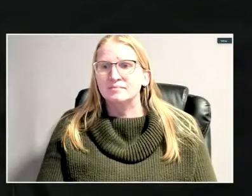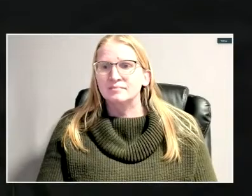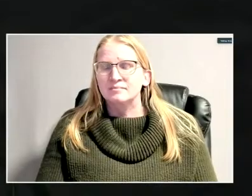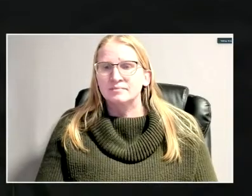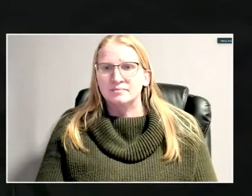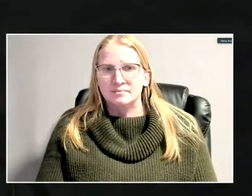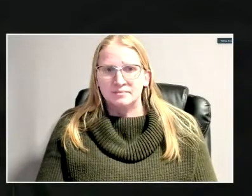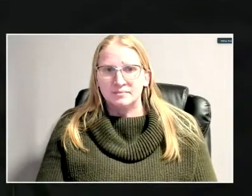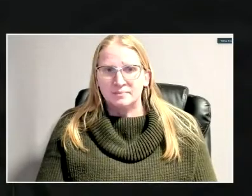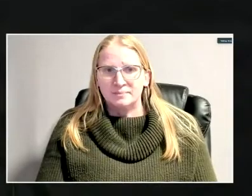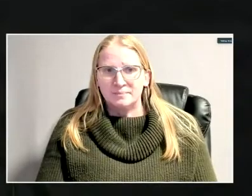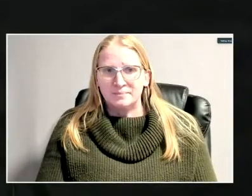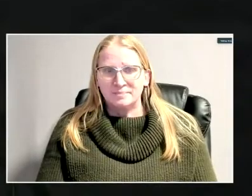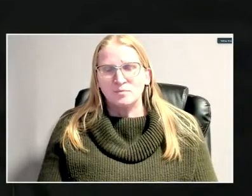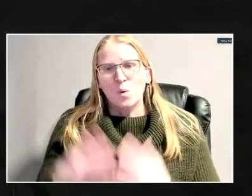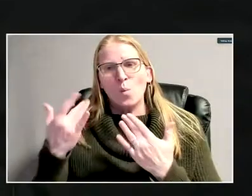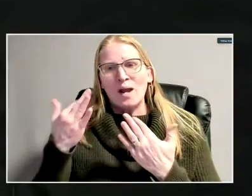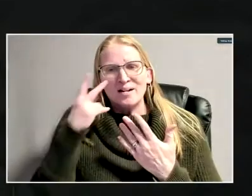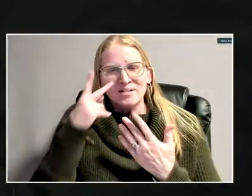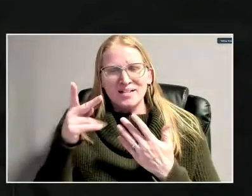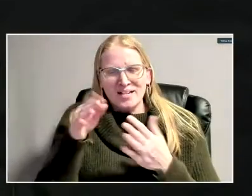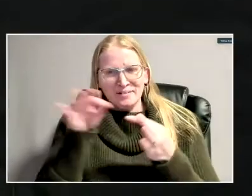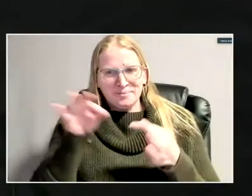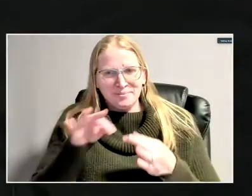we're waiting to see the language of the